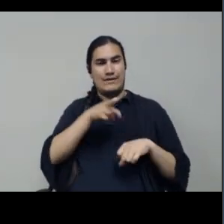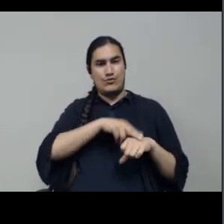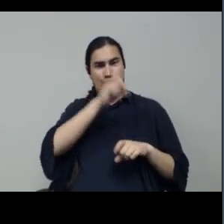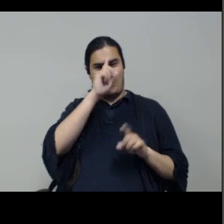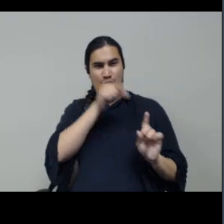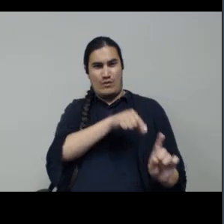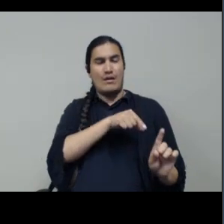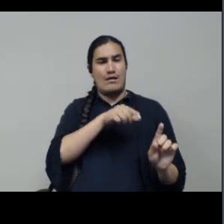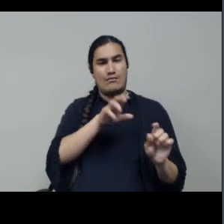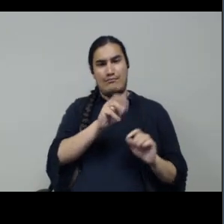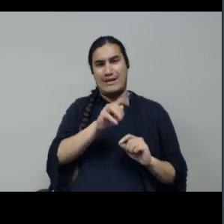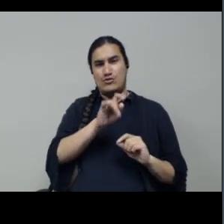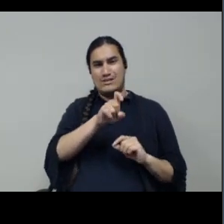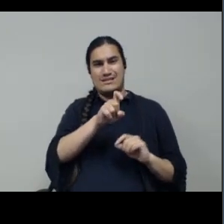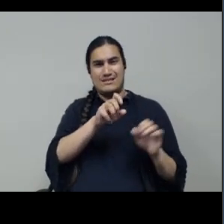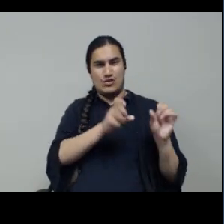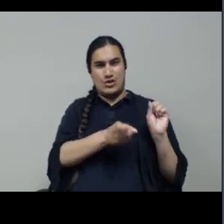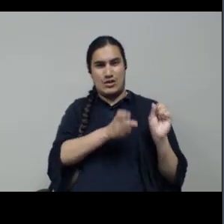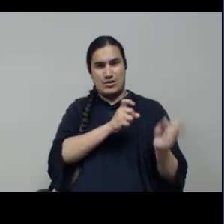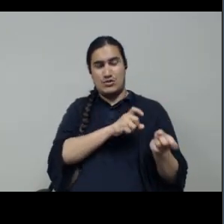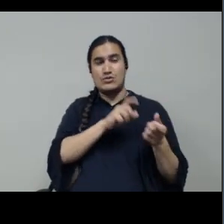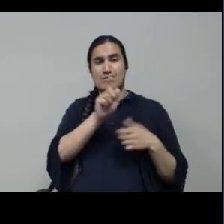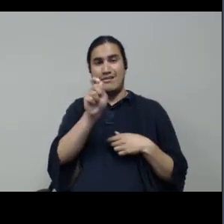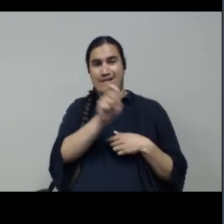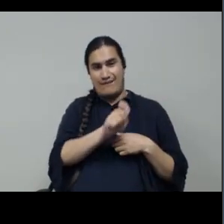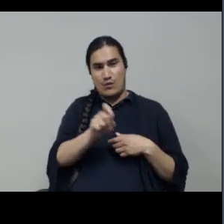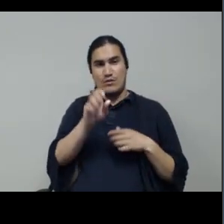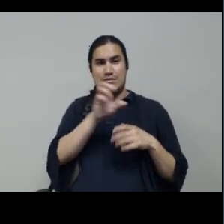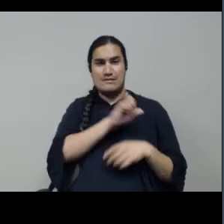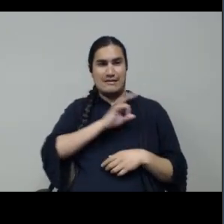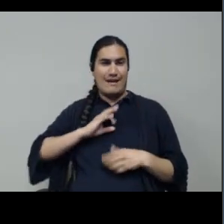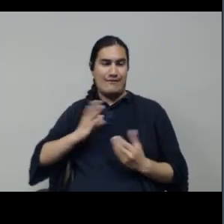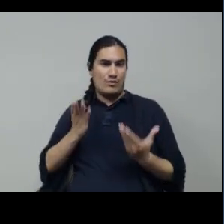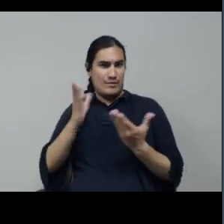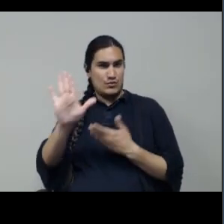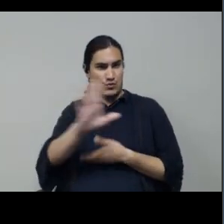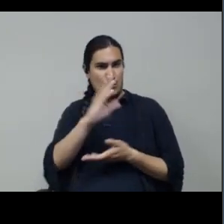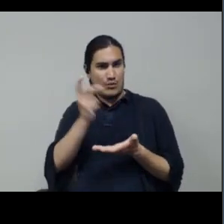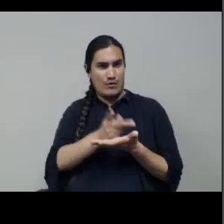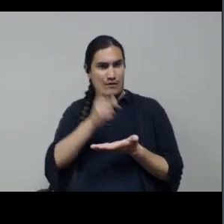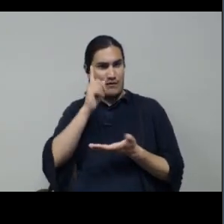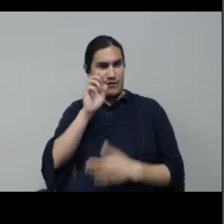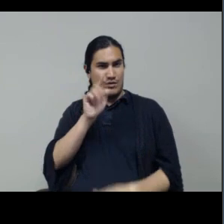fee matrix change. Therefore, staff recommends your approval of tab 22.